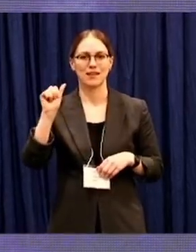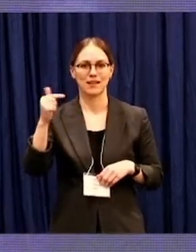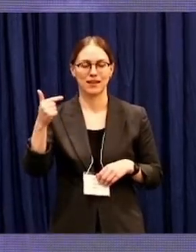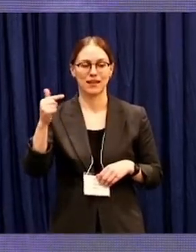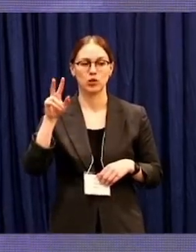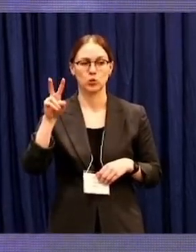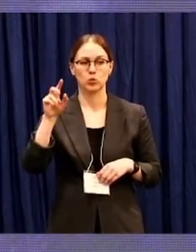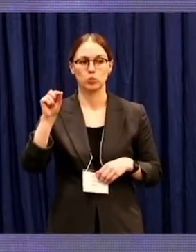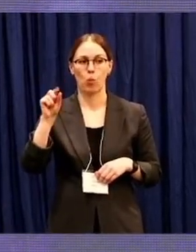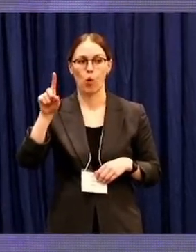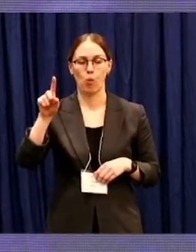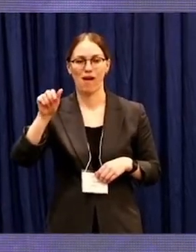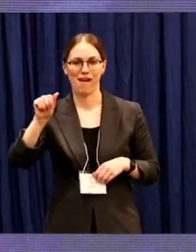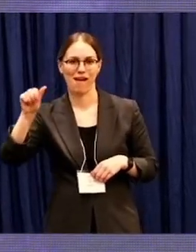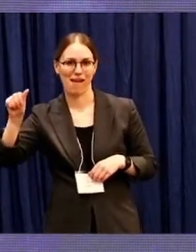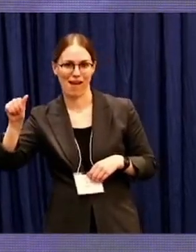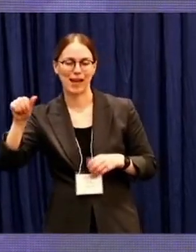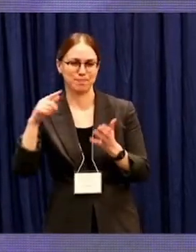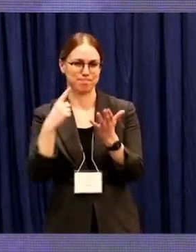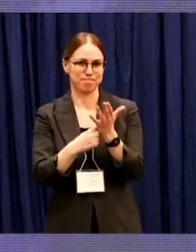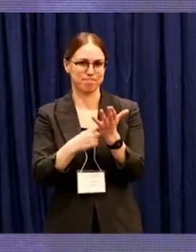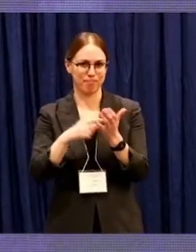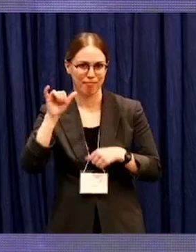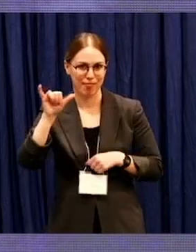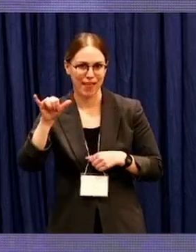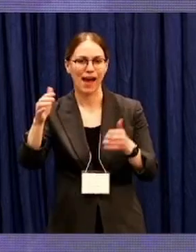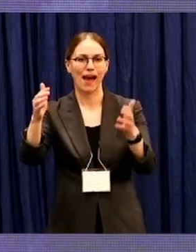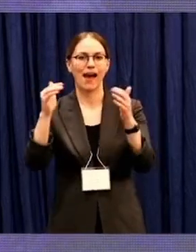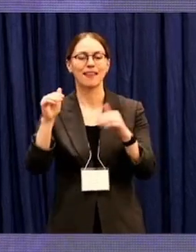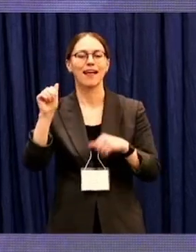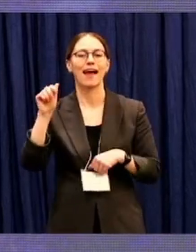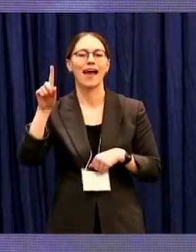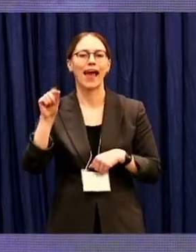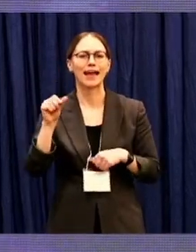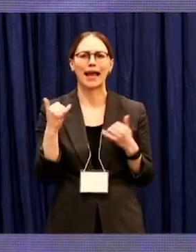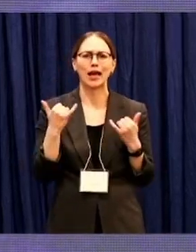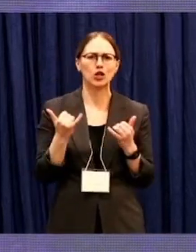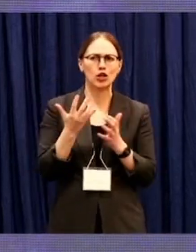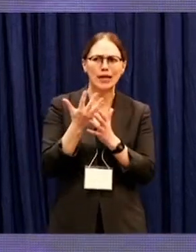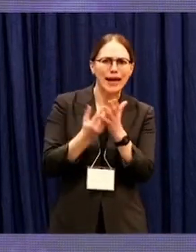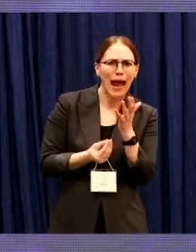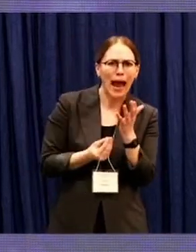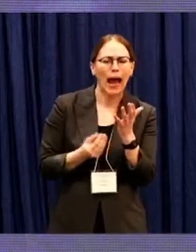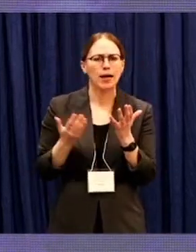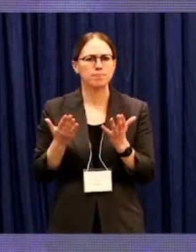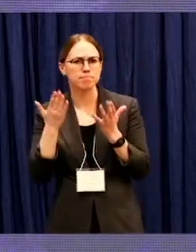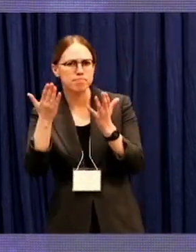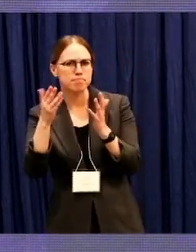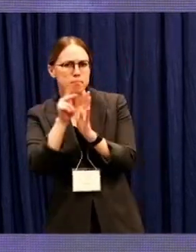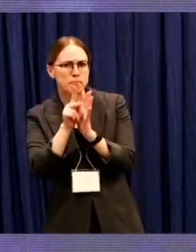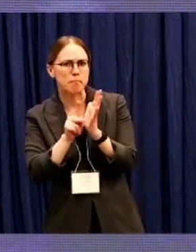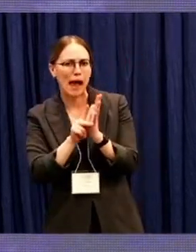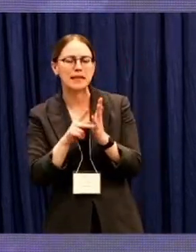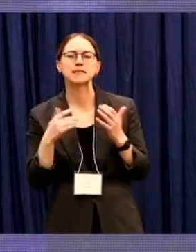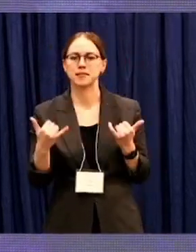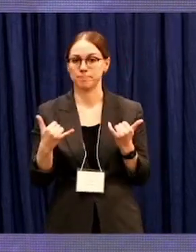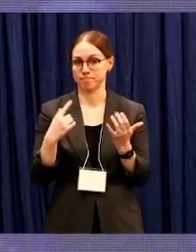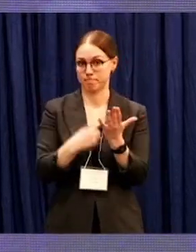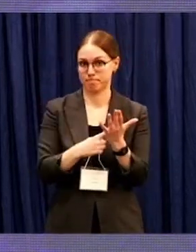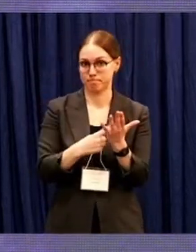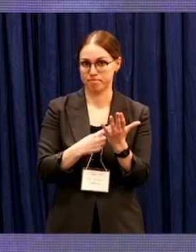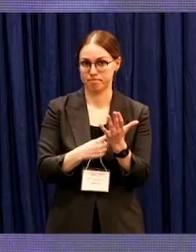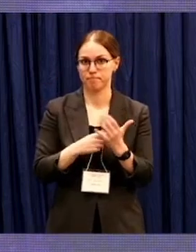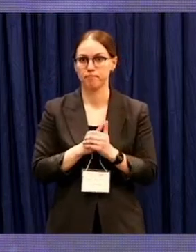of 1988, current accessibility gaps and policy recommendations. Before we get started, we have a